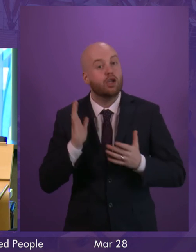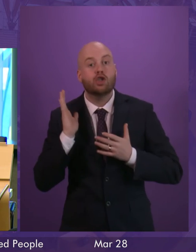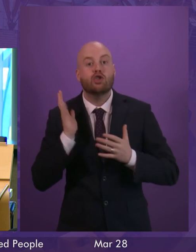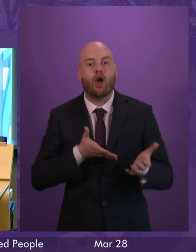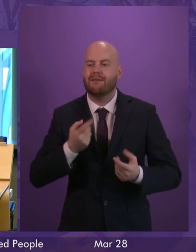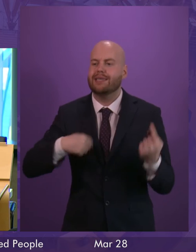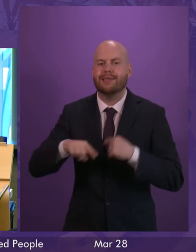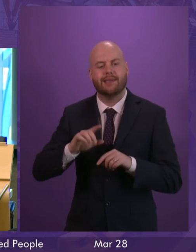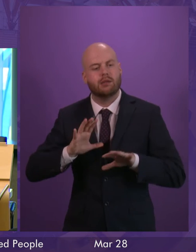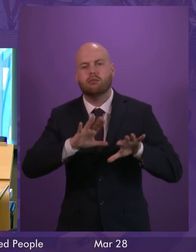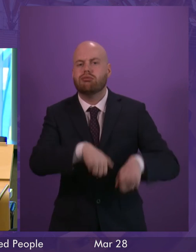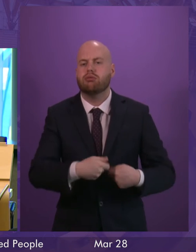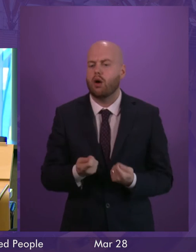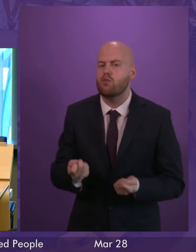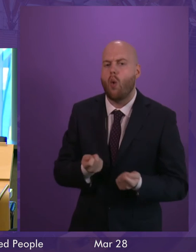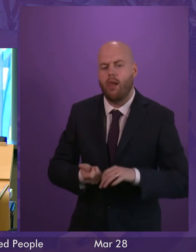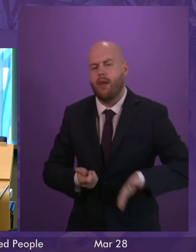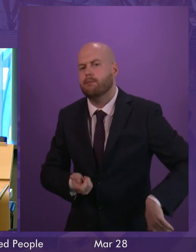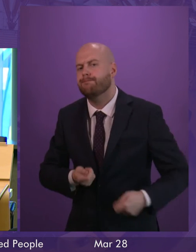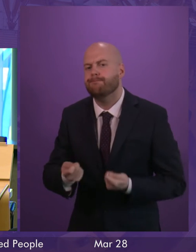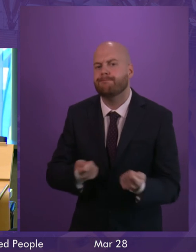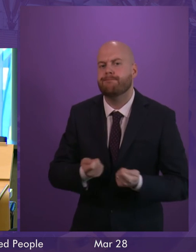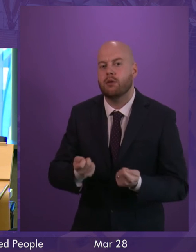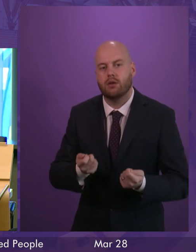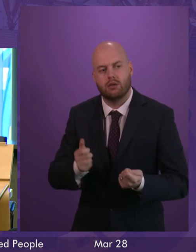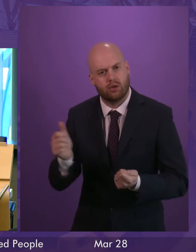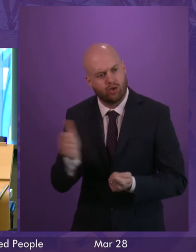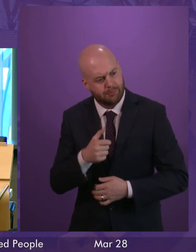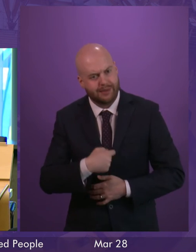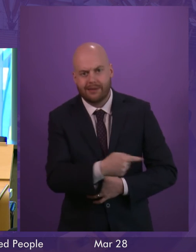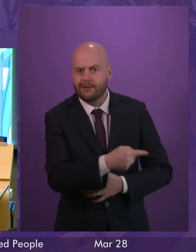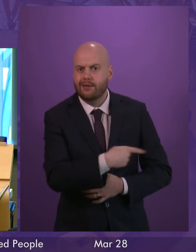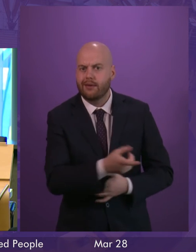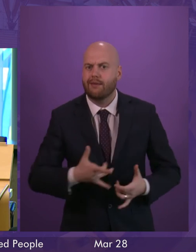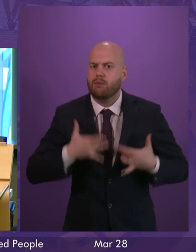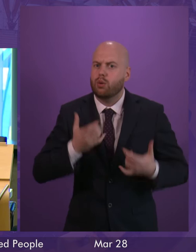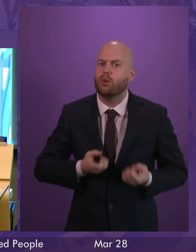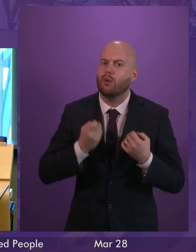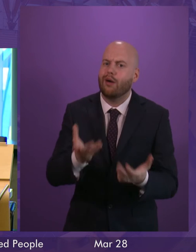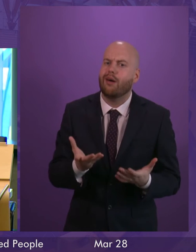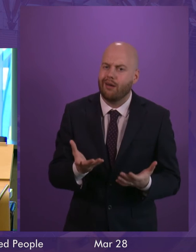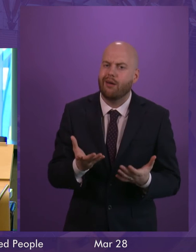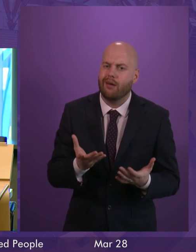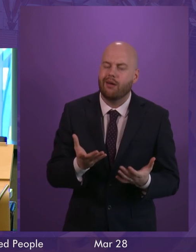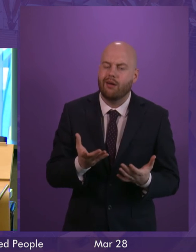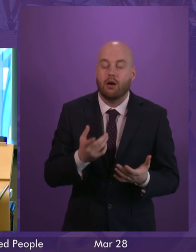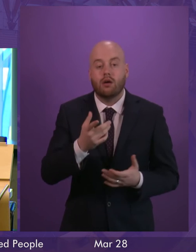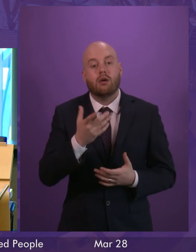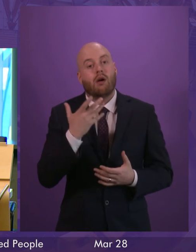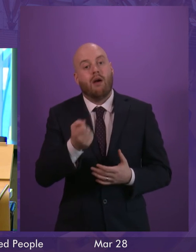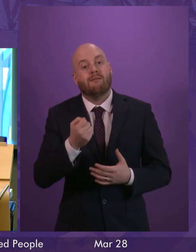information and power to make their voices heard. We step together as a learning disability charity based in my constituency.